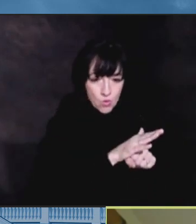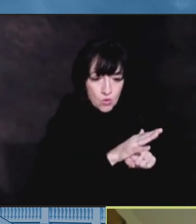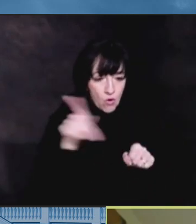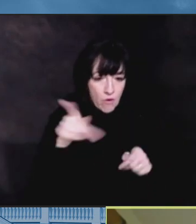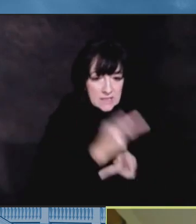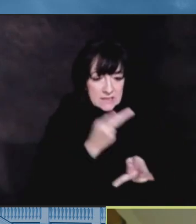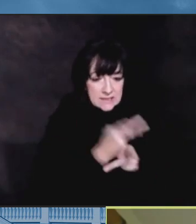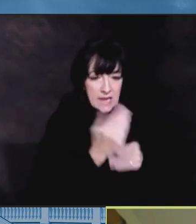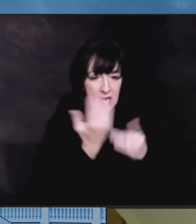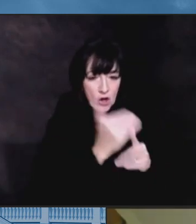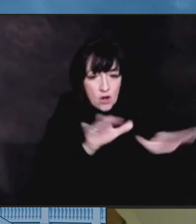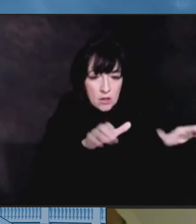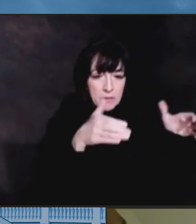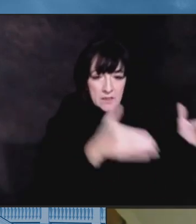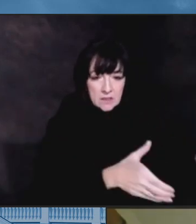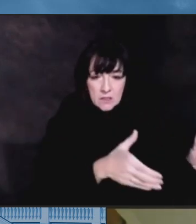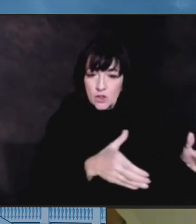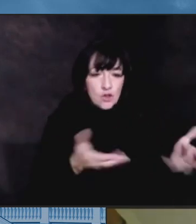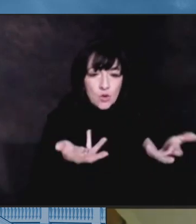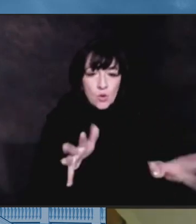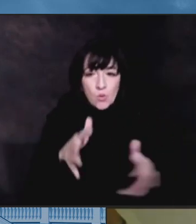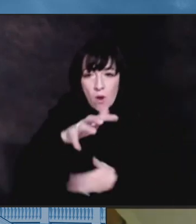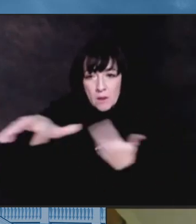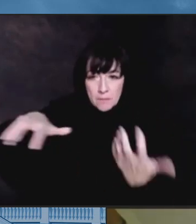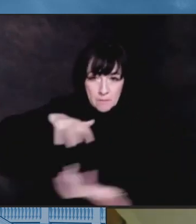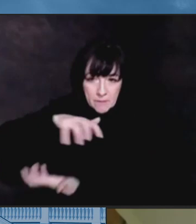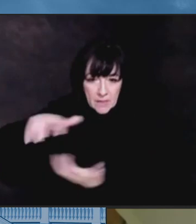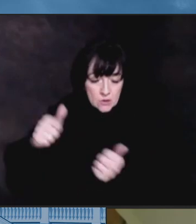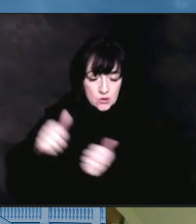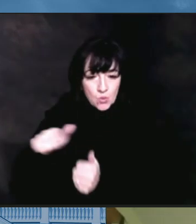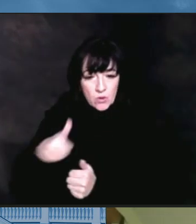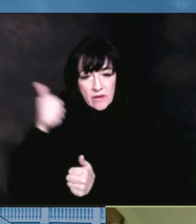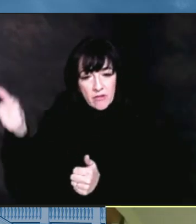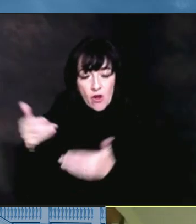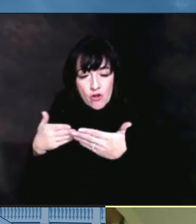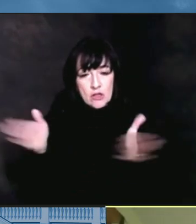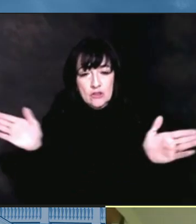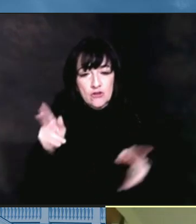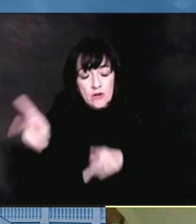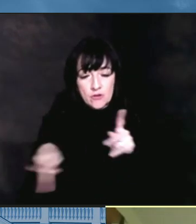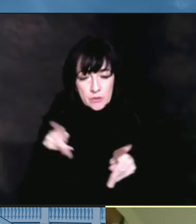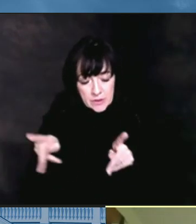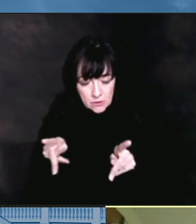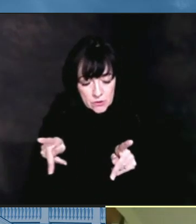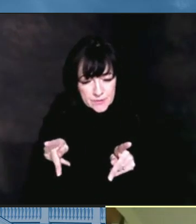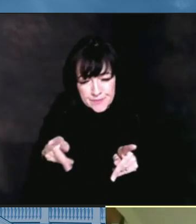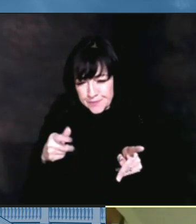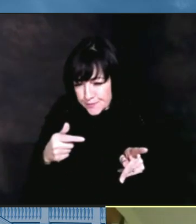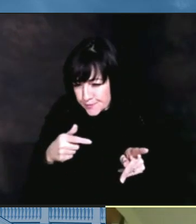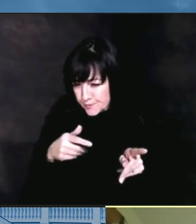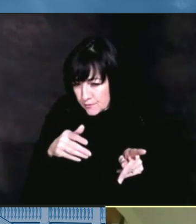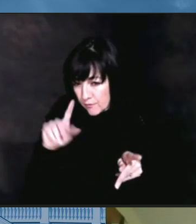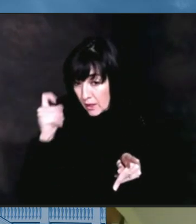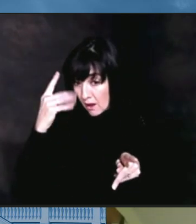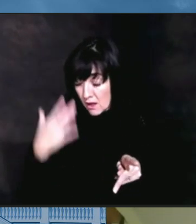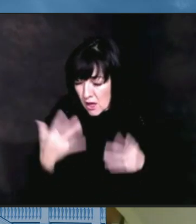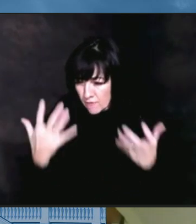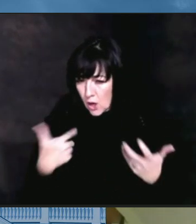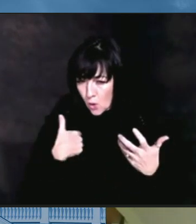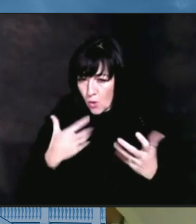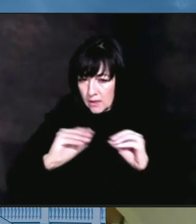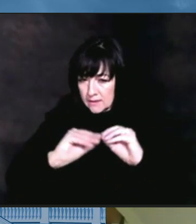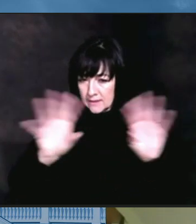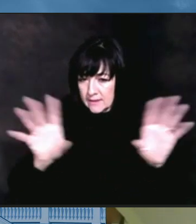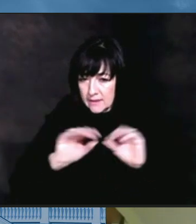surge? And if I could, Sarah, just to put a clarifying point on the observation about